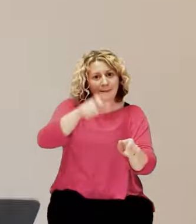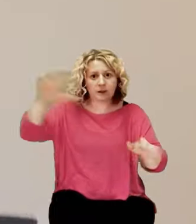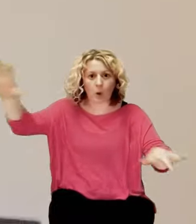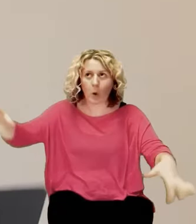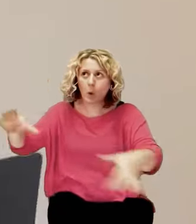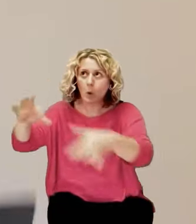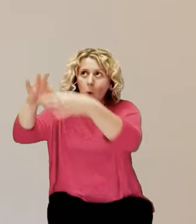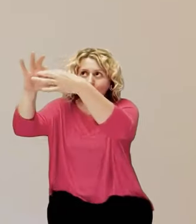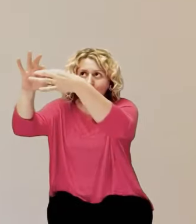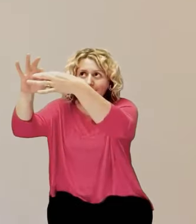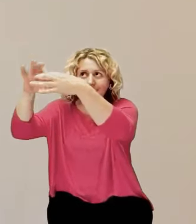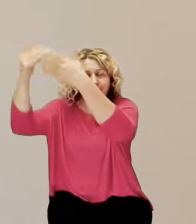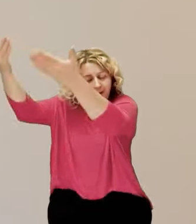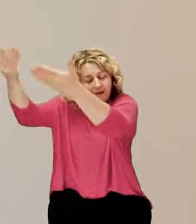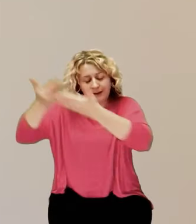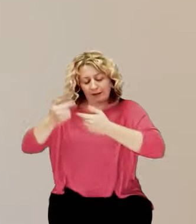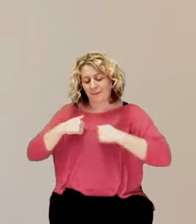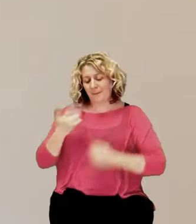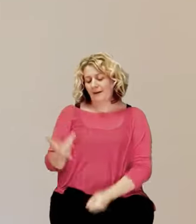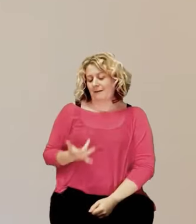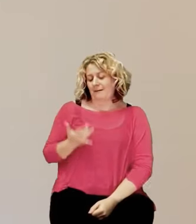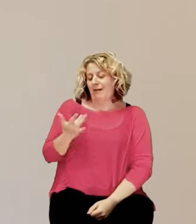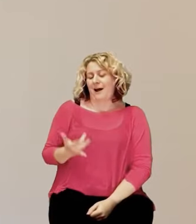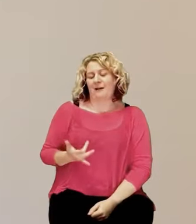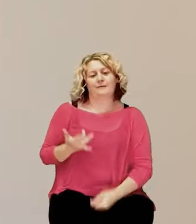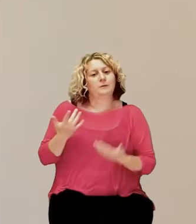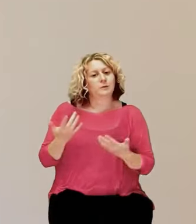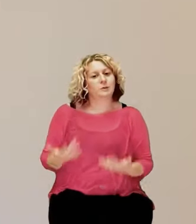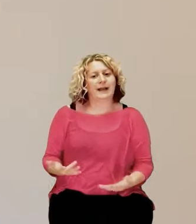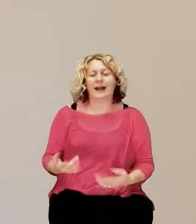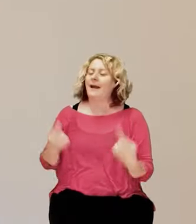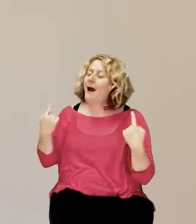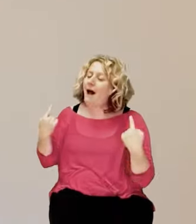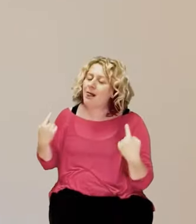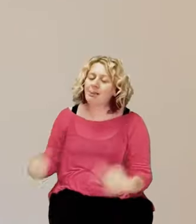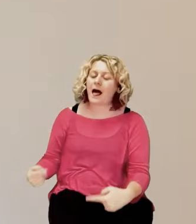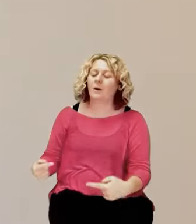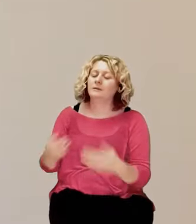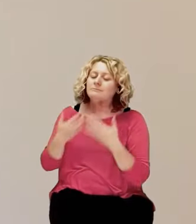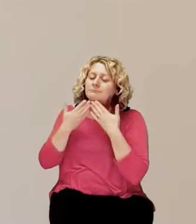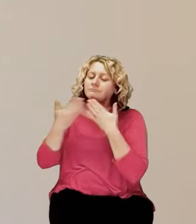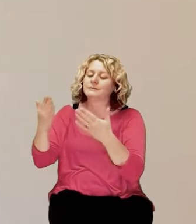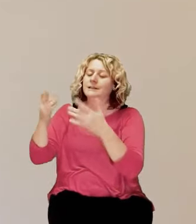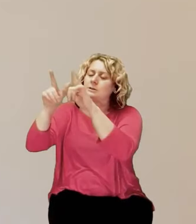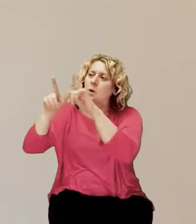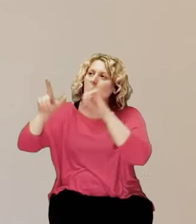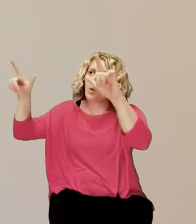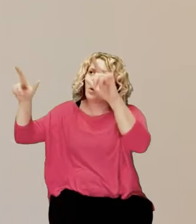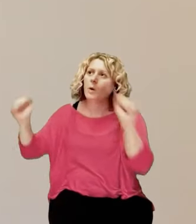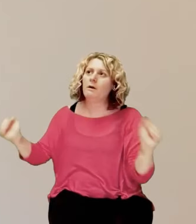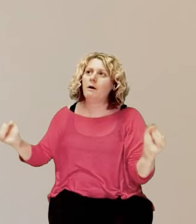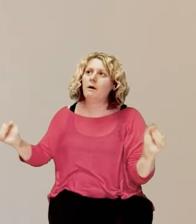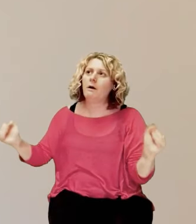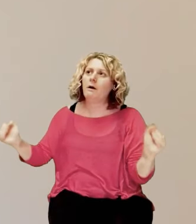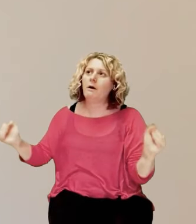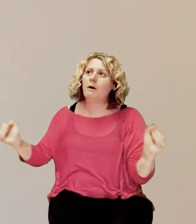and give me life today. May it be so, Lord. May it be so, Lord. Amen.